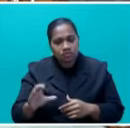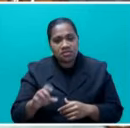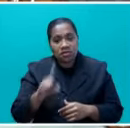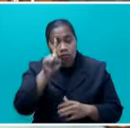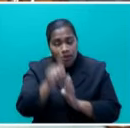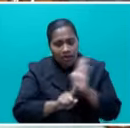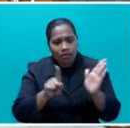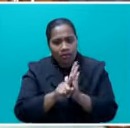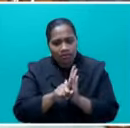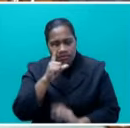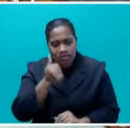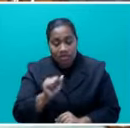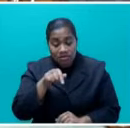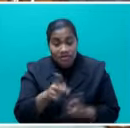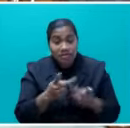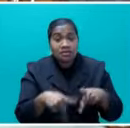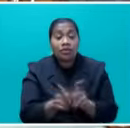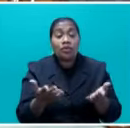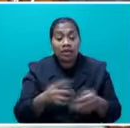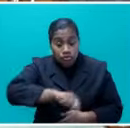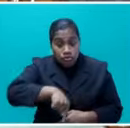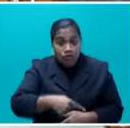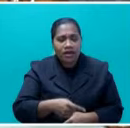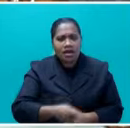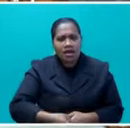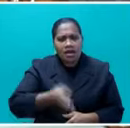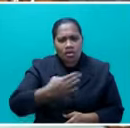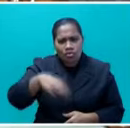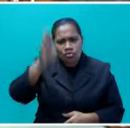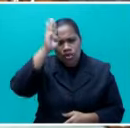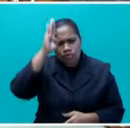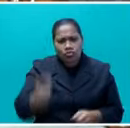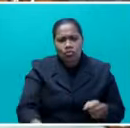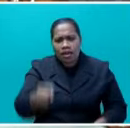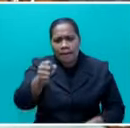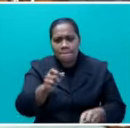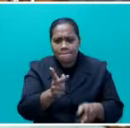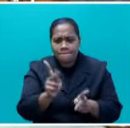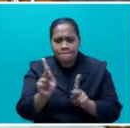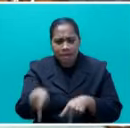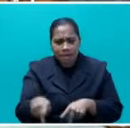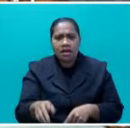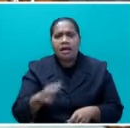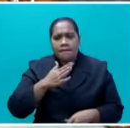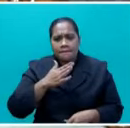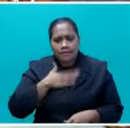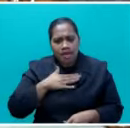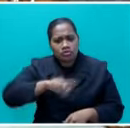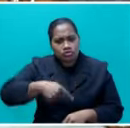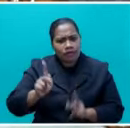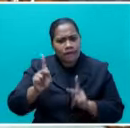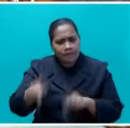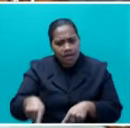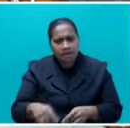These sites are, as I mentioned, in Suva, Ratu Sukuna Park, in Suva, Mai Suva Park, Savu Savu